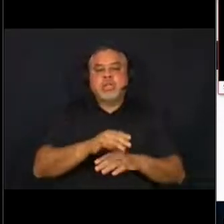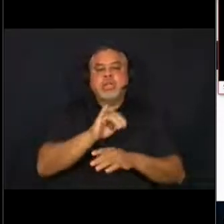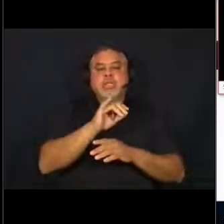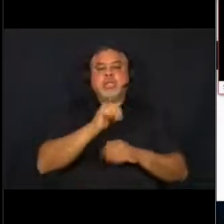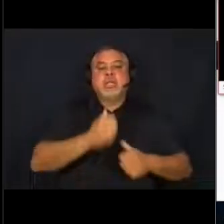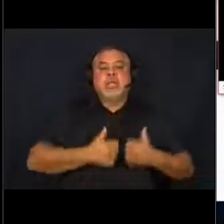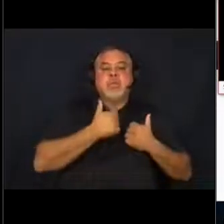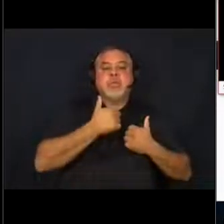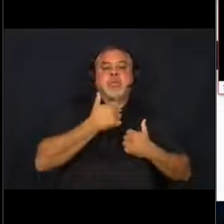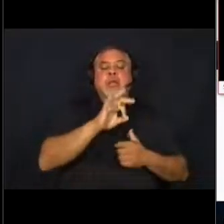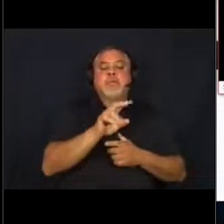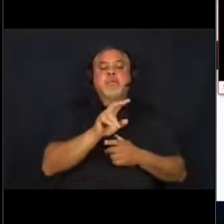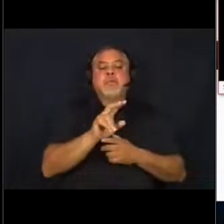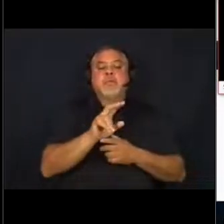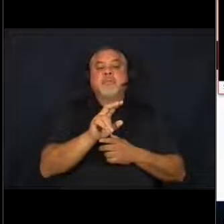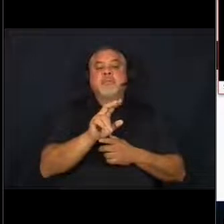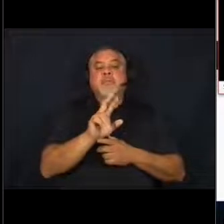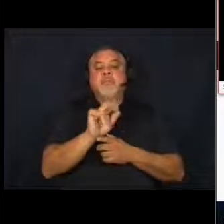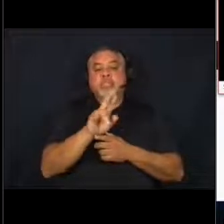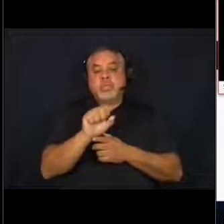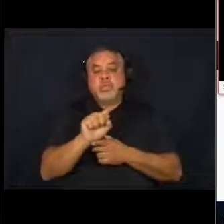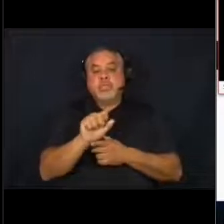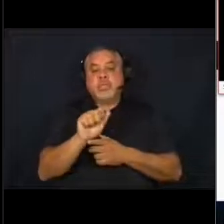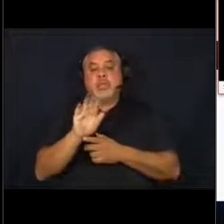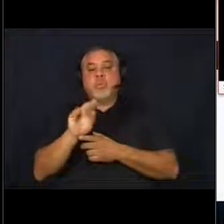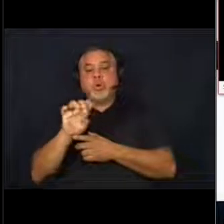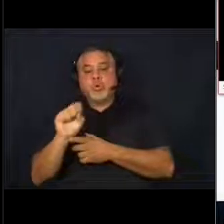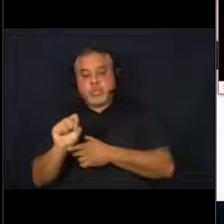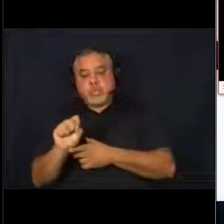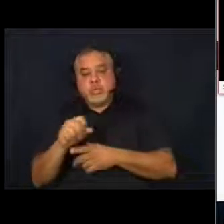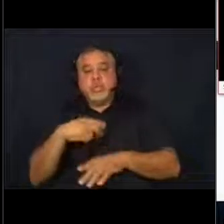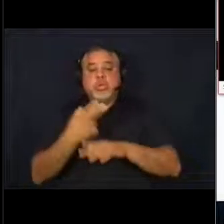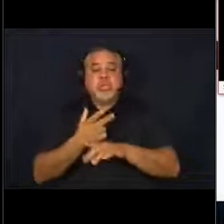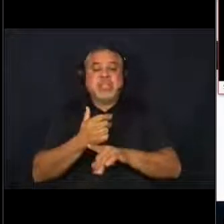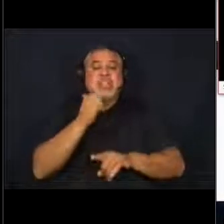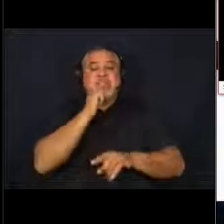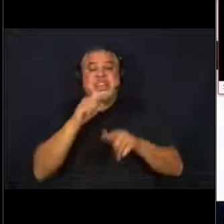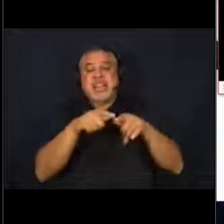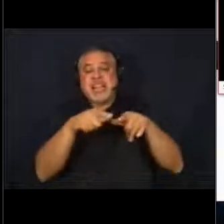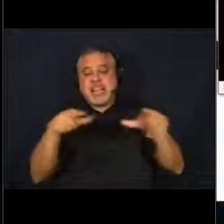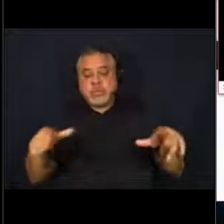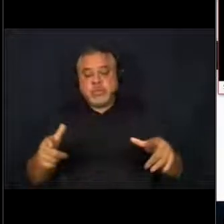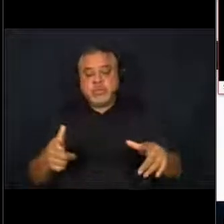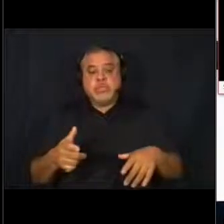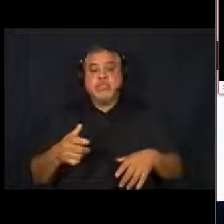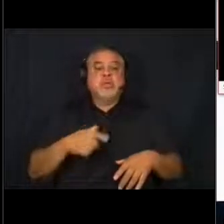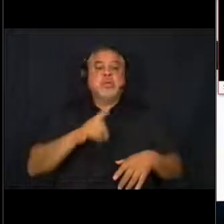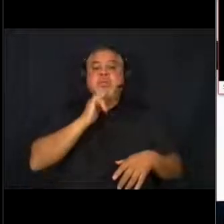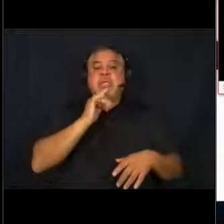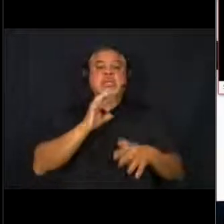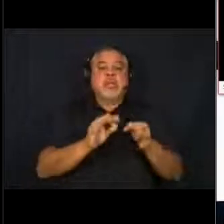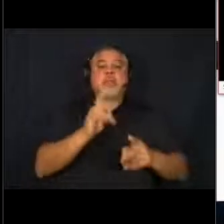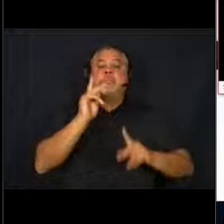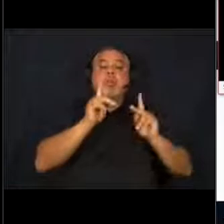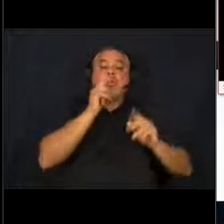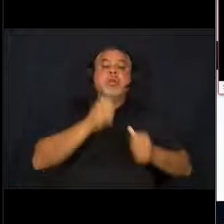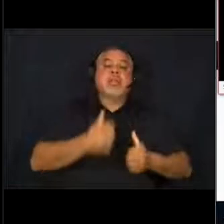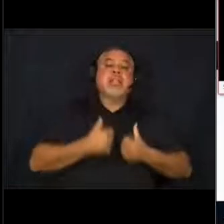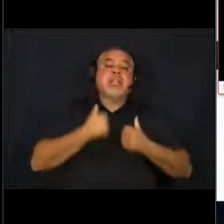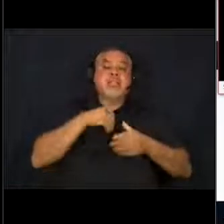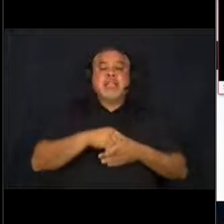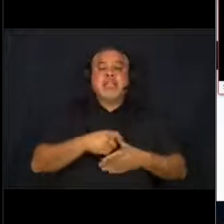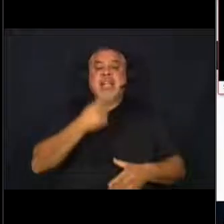abodes. When we simplify using everyday language, we're really just saying people who live in glass